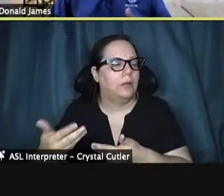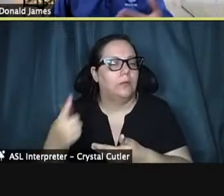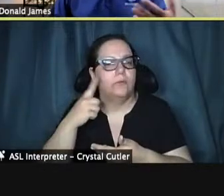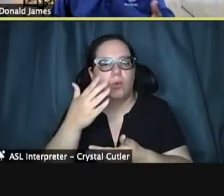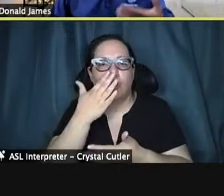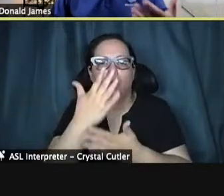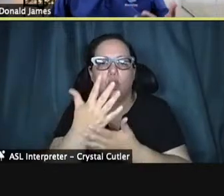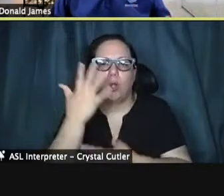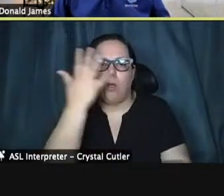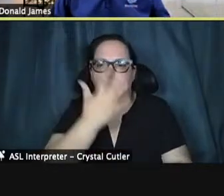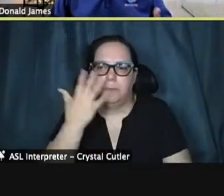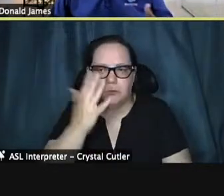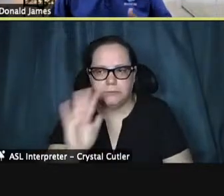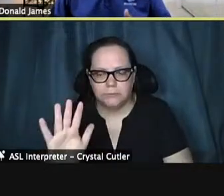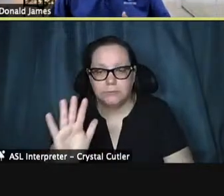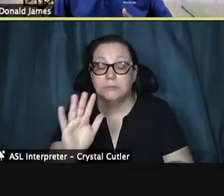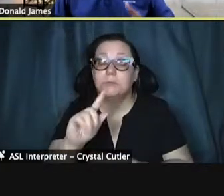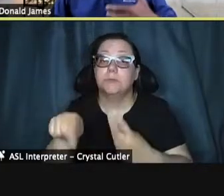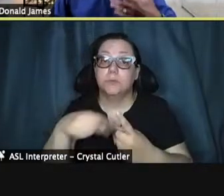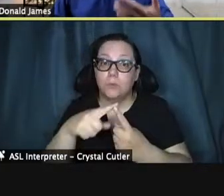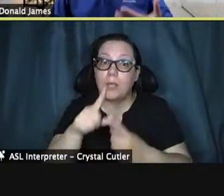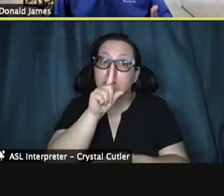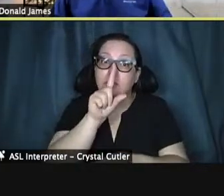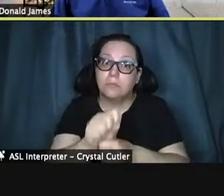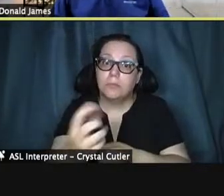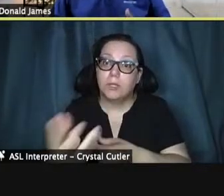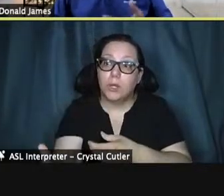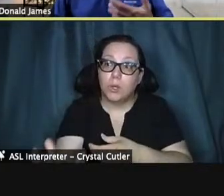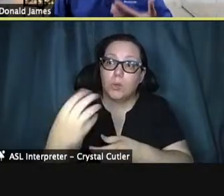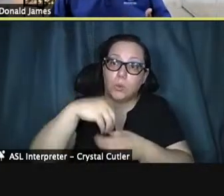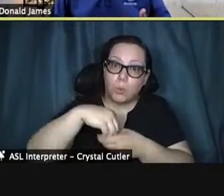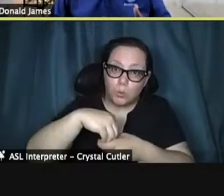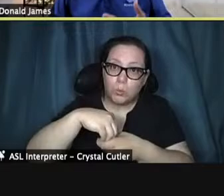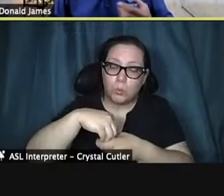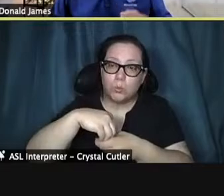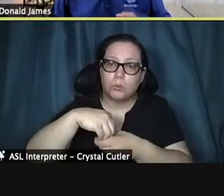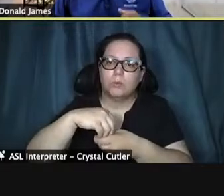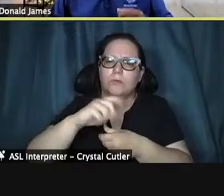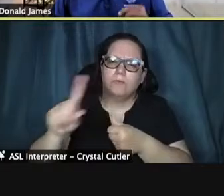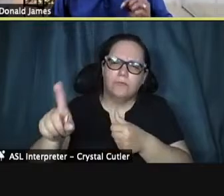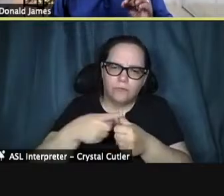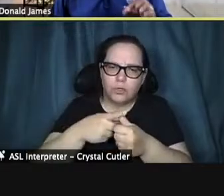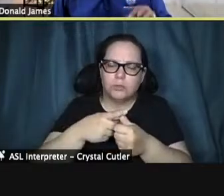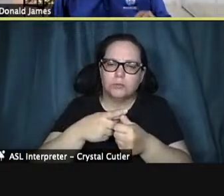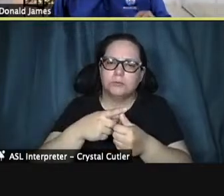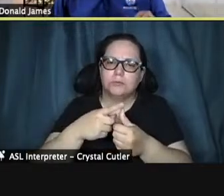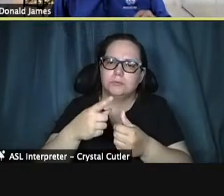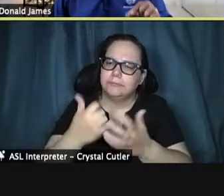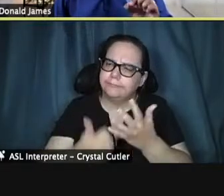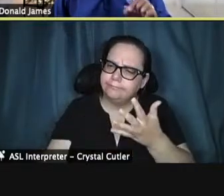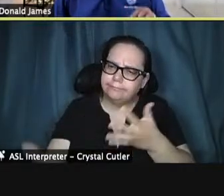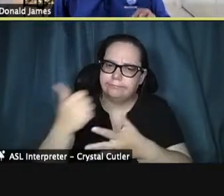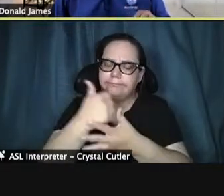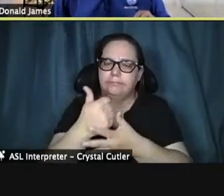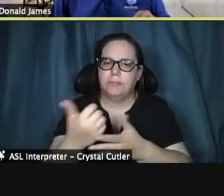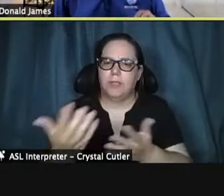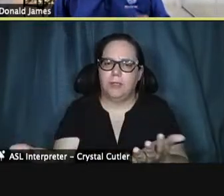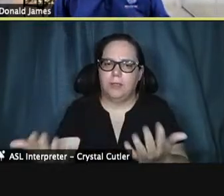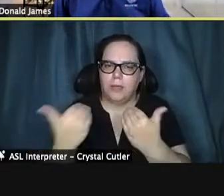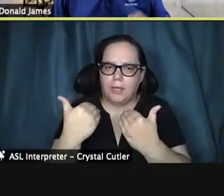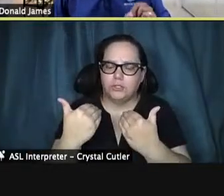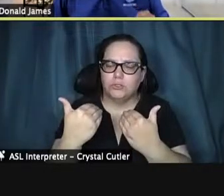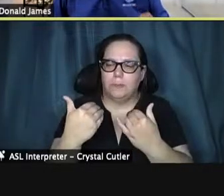optics. When you include, as I see it, you are first and foremost engaging what I call presence